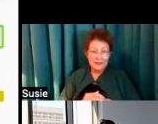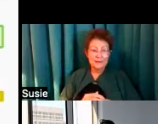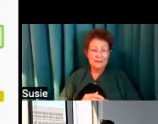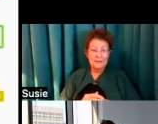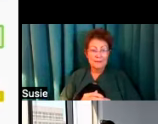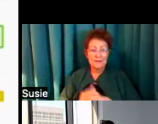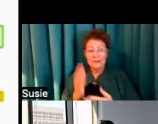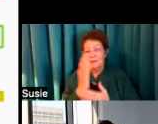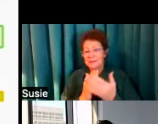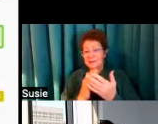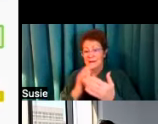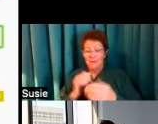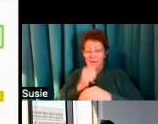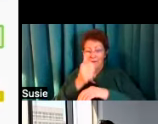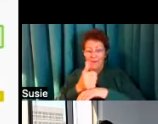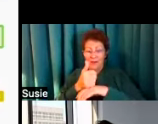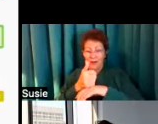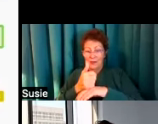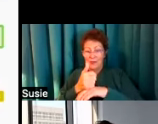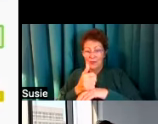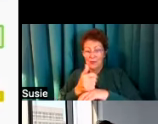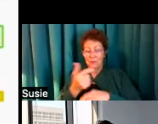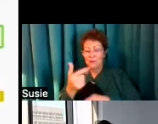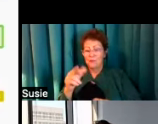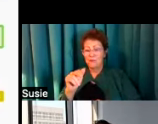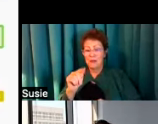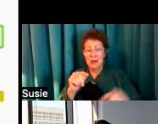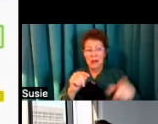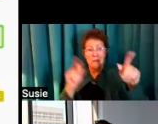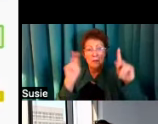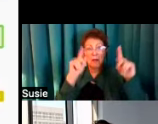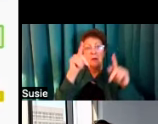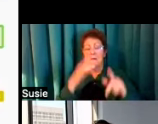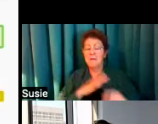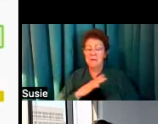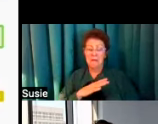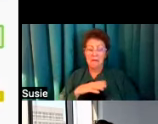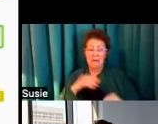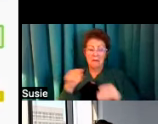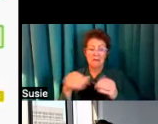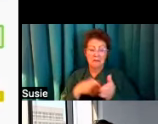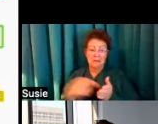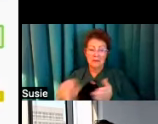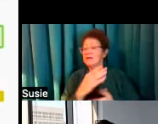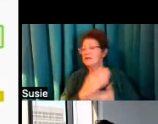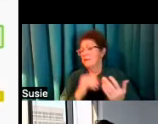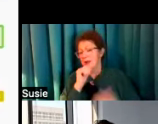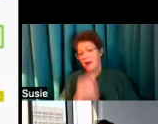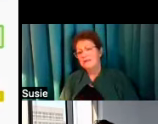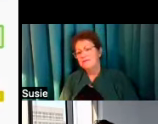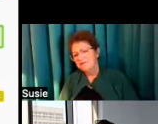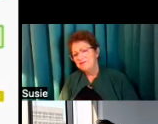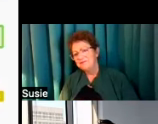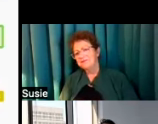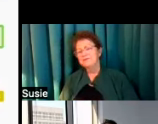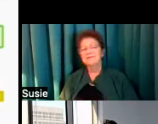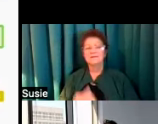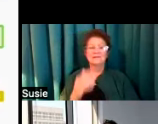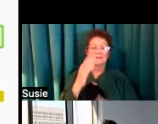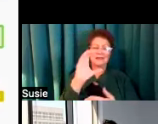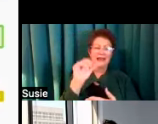some foundations or grant makers are comfortable giving a grant on that basis, and some aren't, and so it's like a case by case